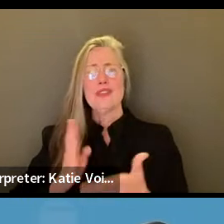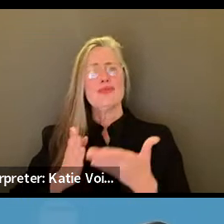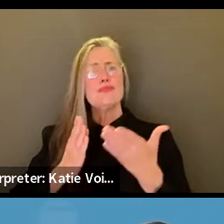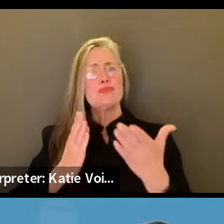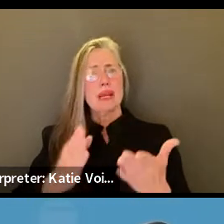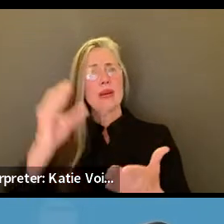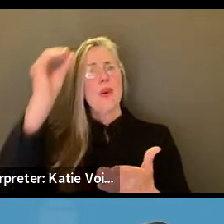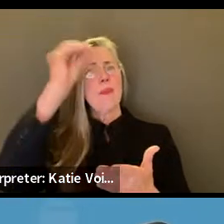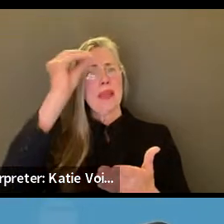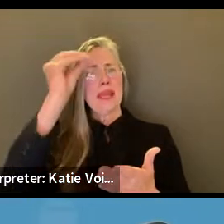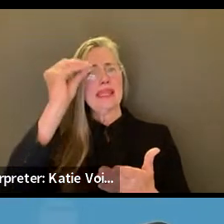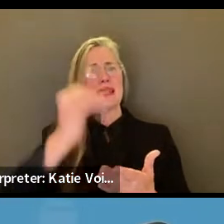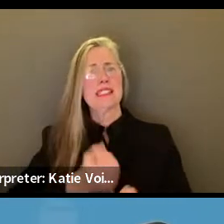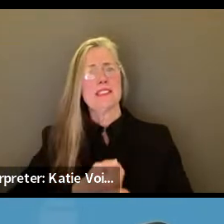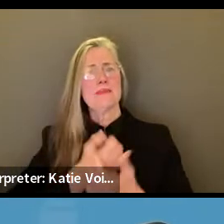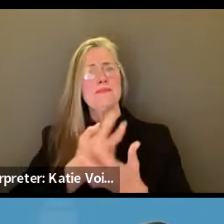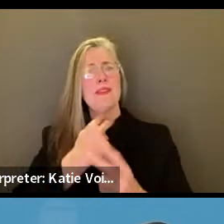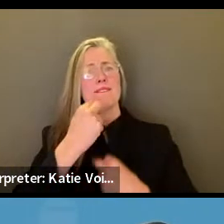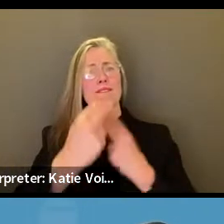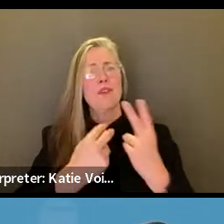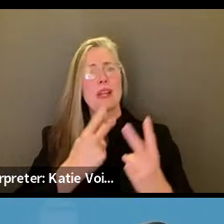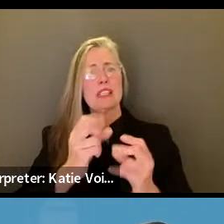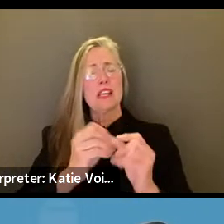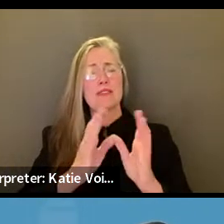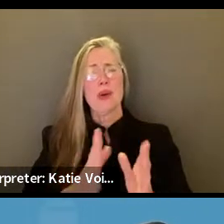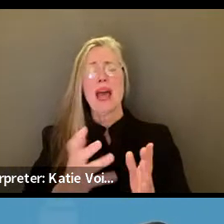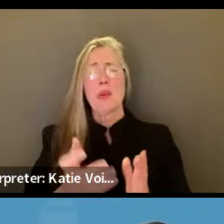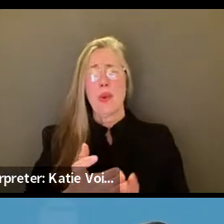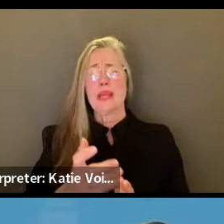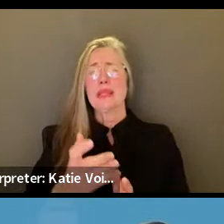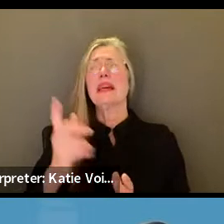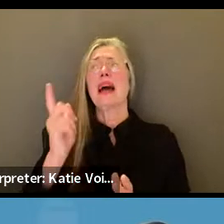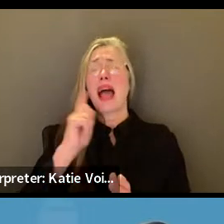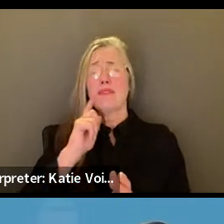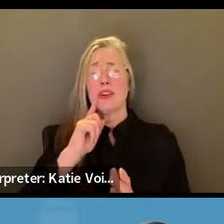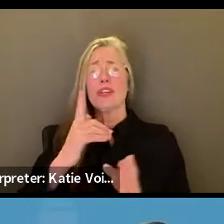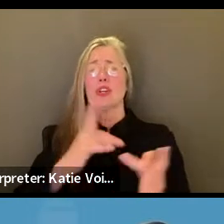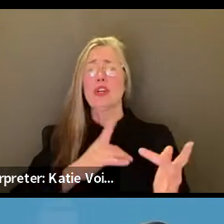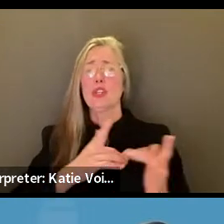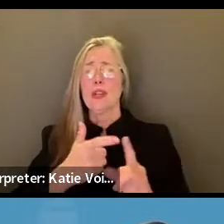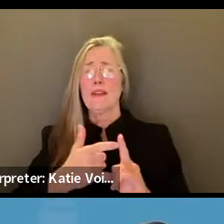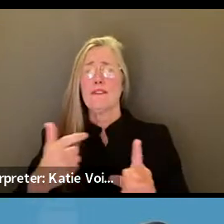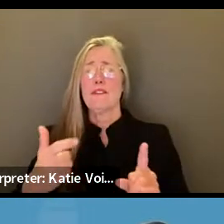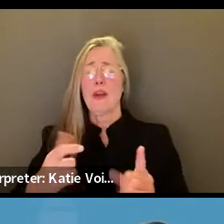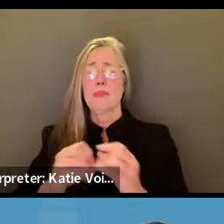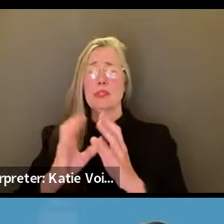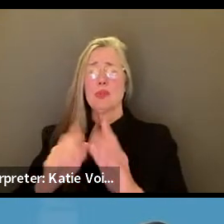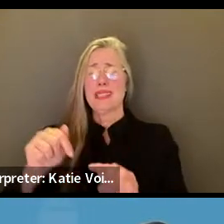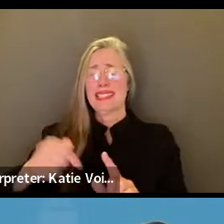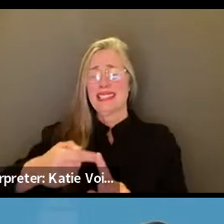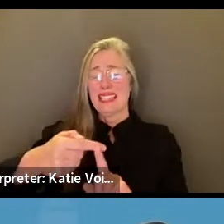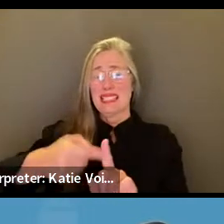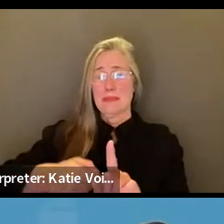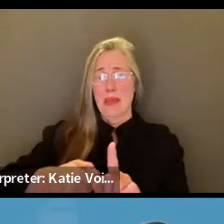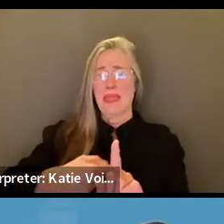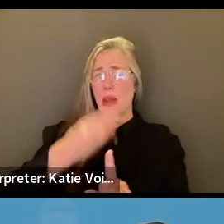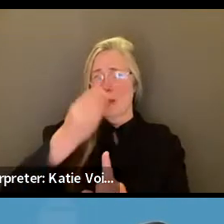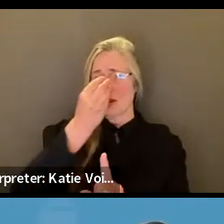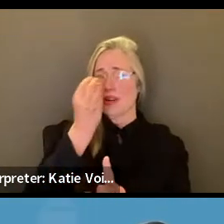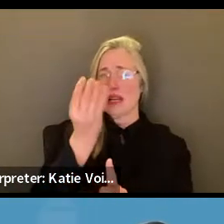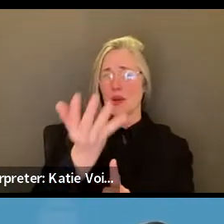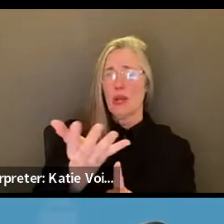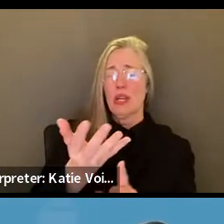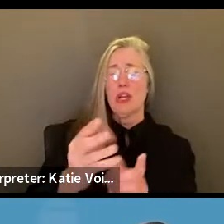And I do want to voice some concerns that I have been receiving from students. This month specifically, students have been discussing